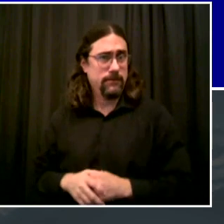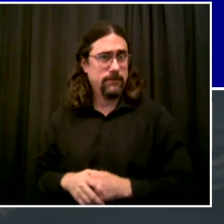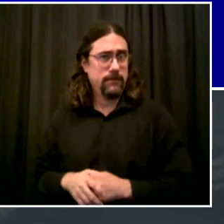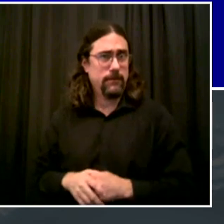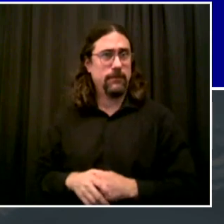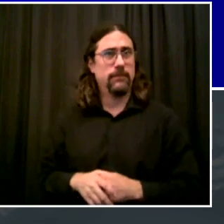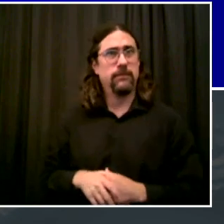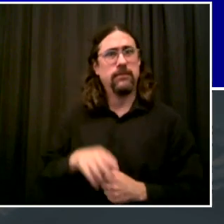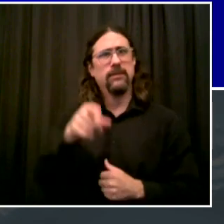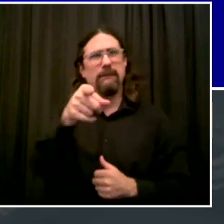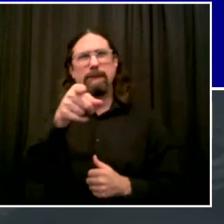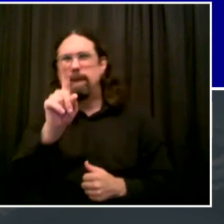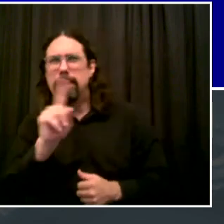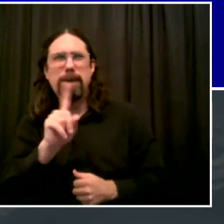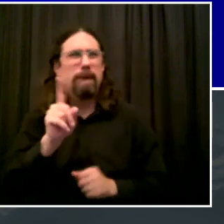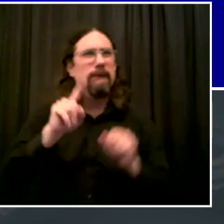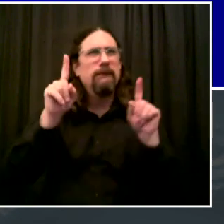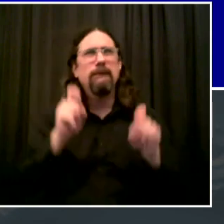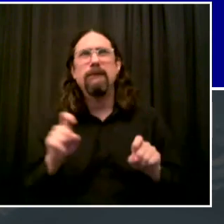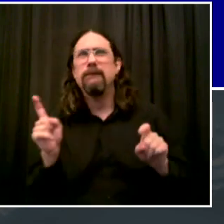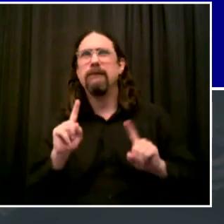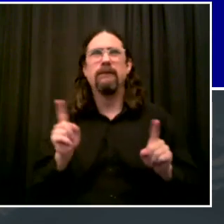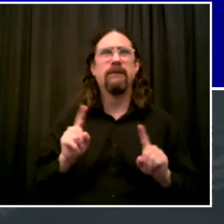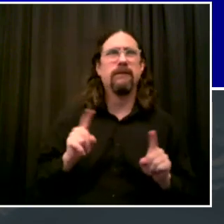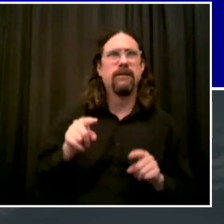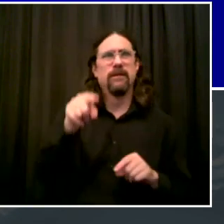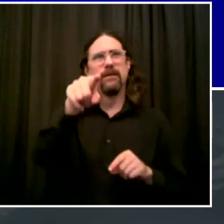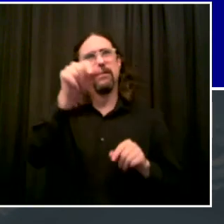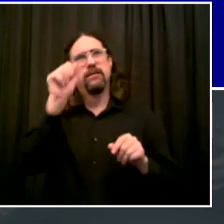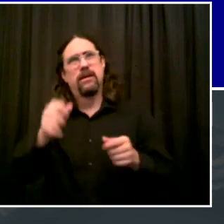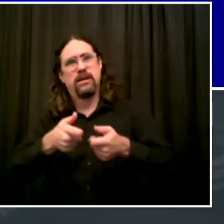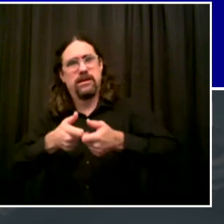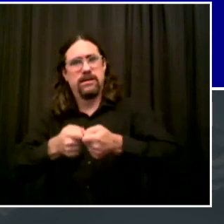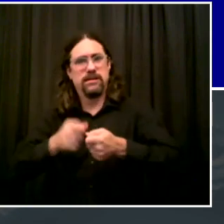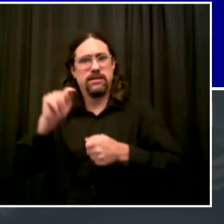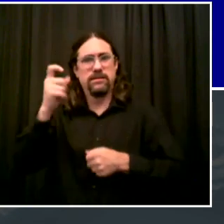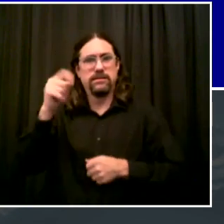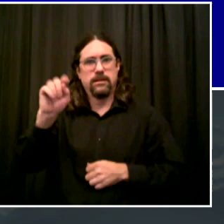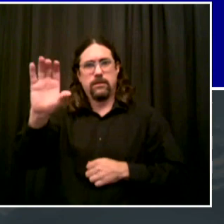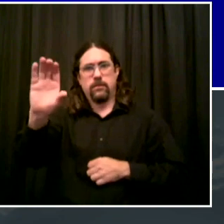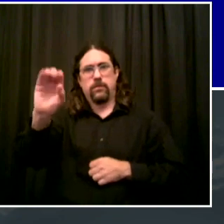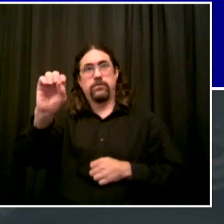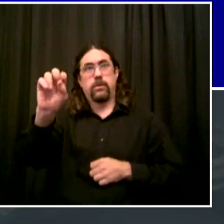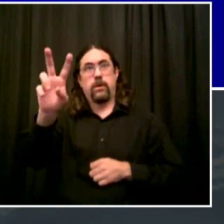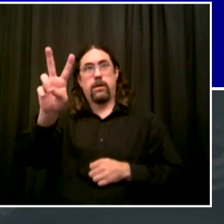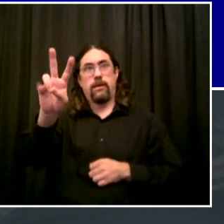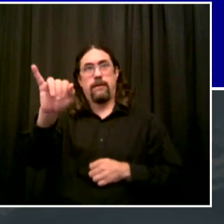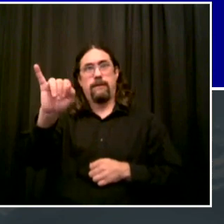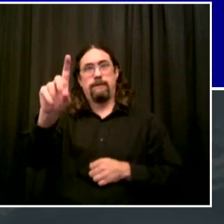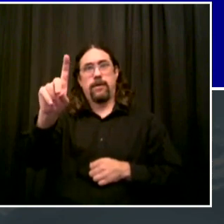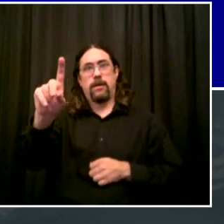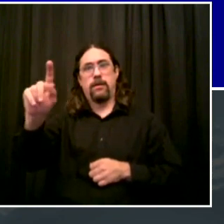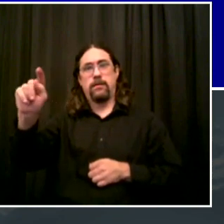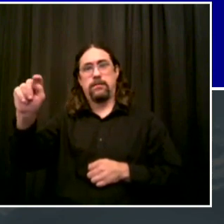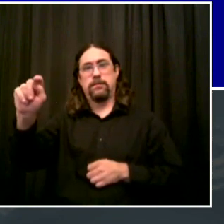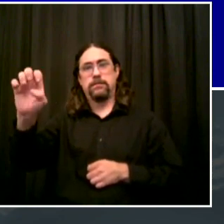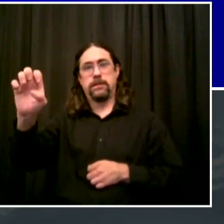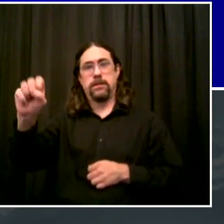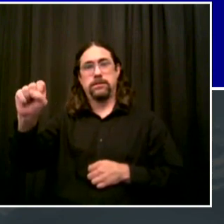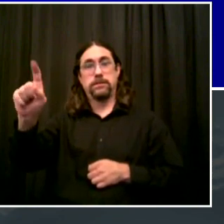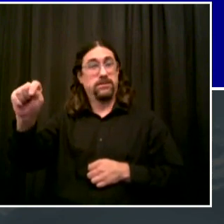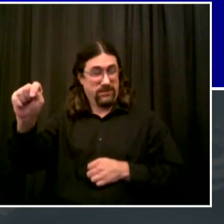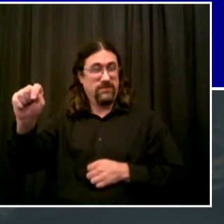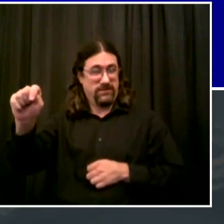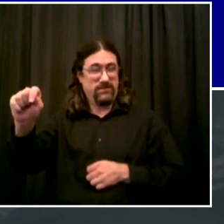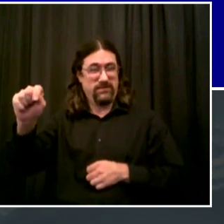right location for you. Now, the testing sites are crucial. The test and trace core is crucial, but the idea is to get deeper and